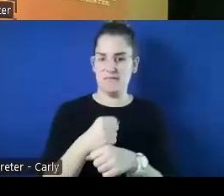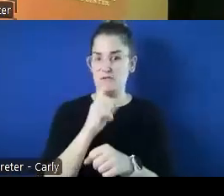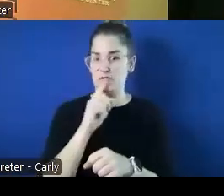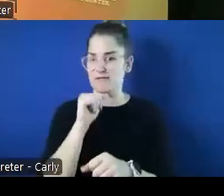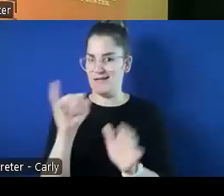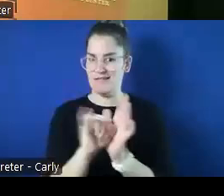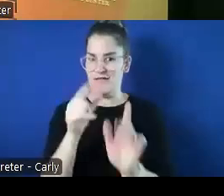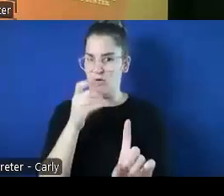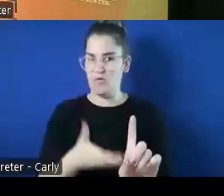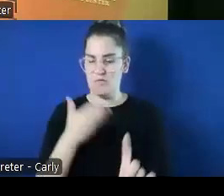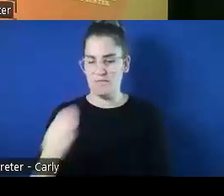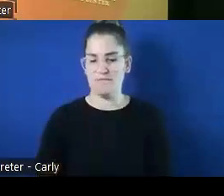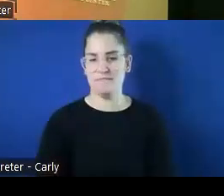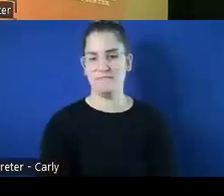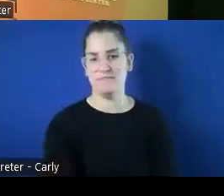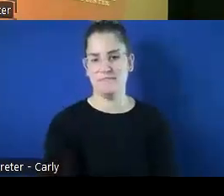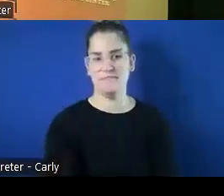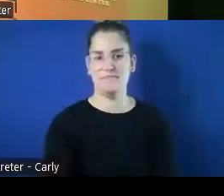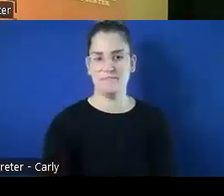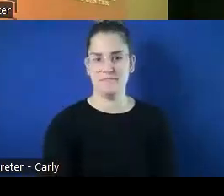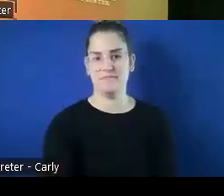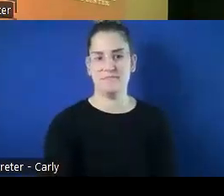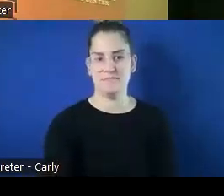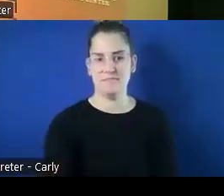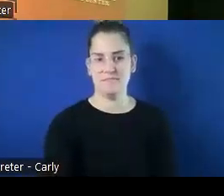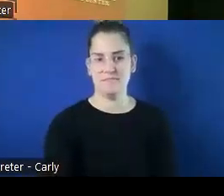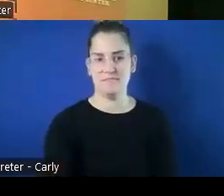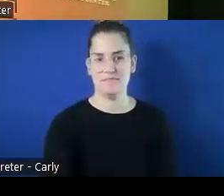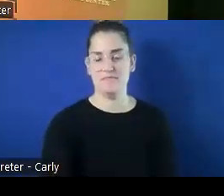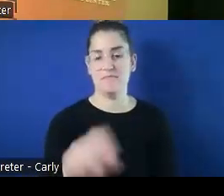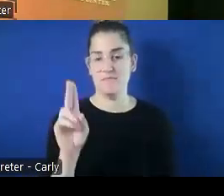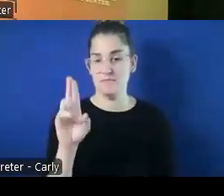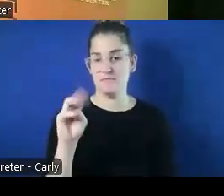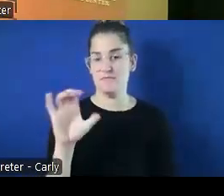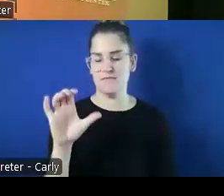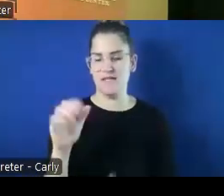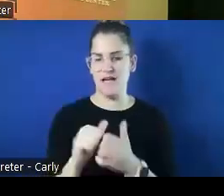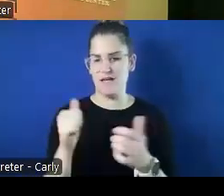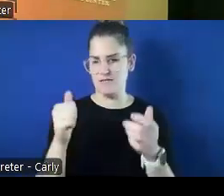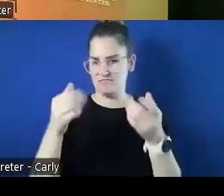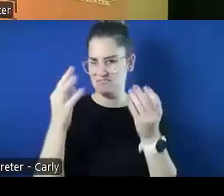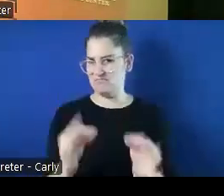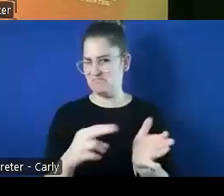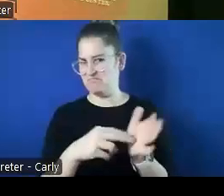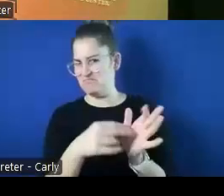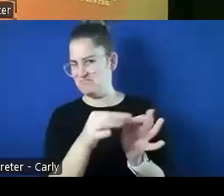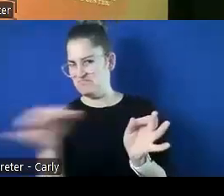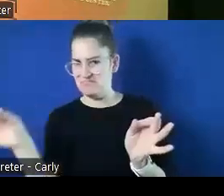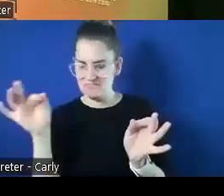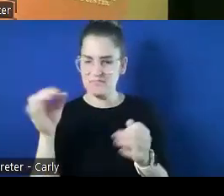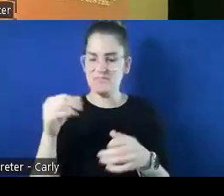identification. Question 1. As a URMC Spanish interpreter, what is your definition of trauma experienced in the healthcare